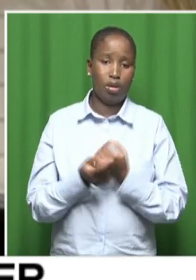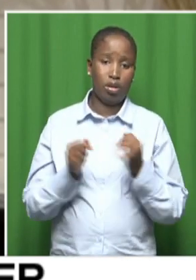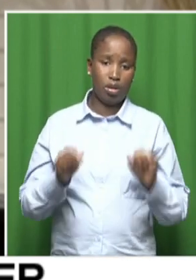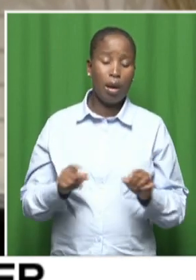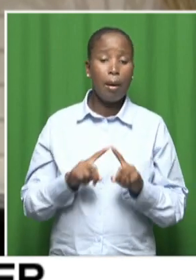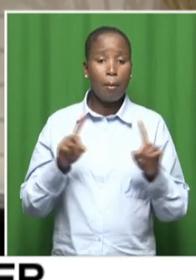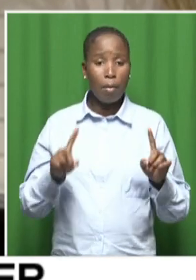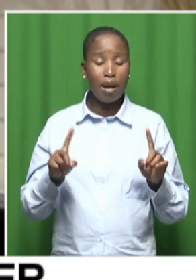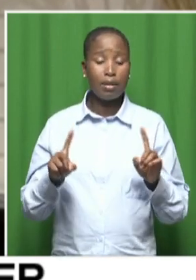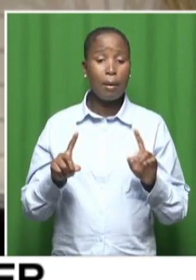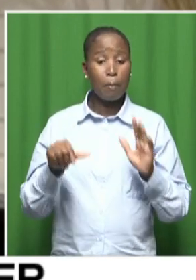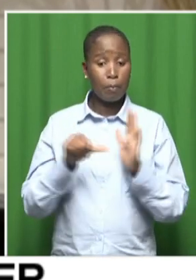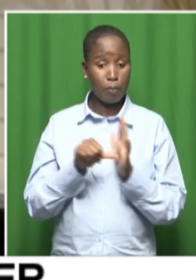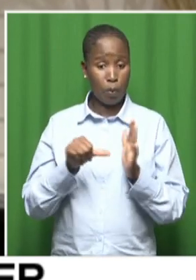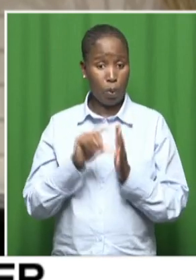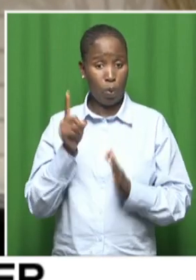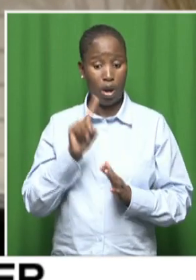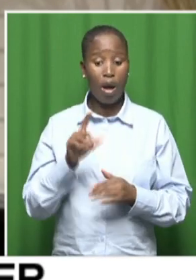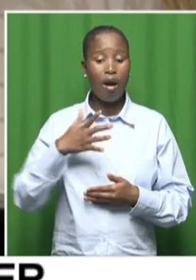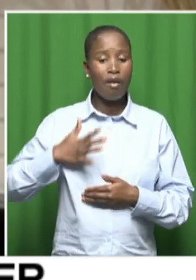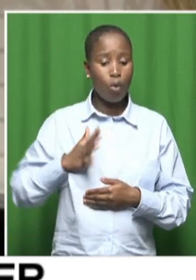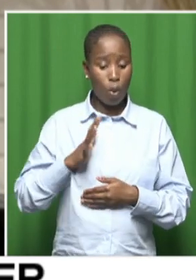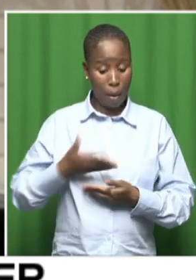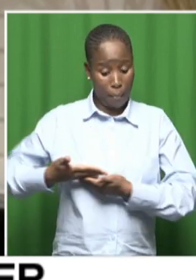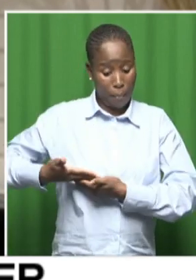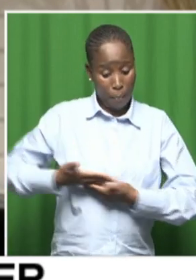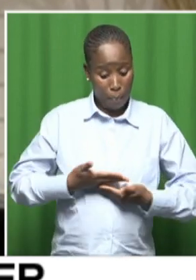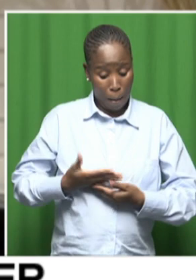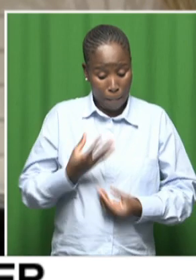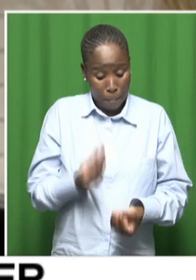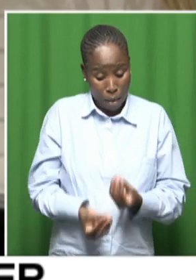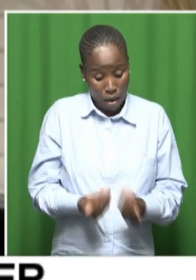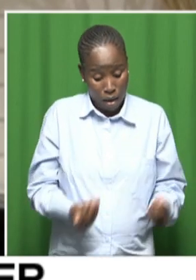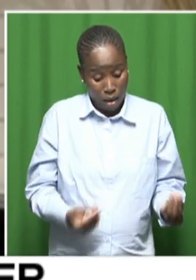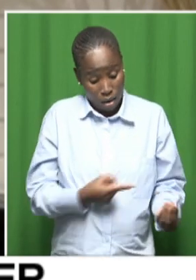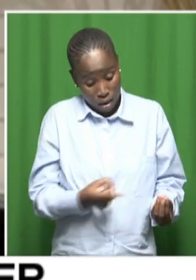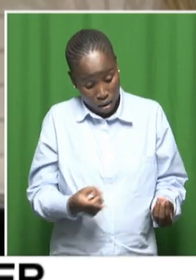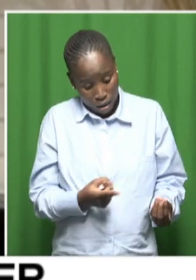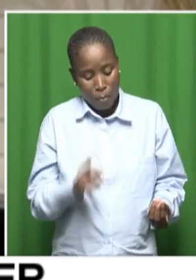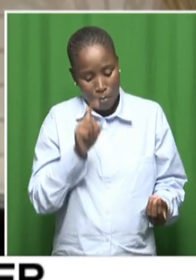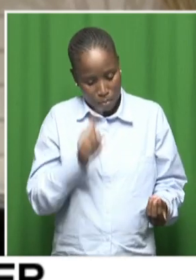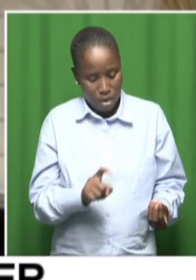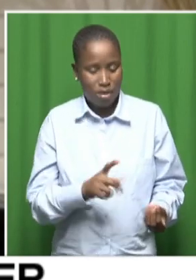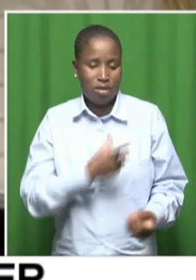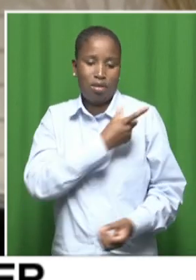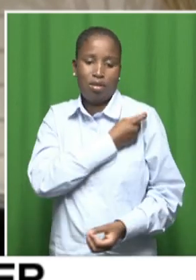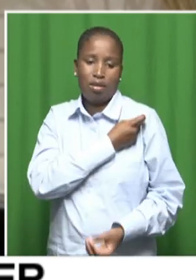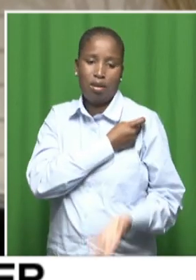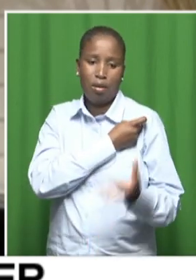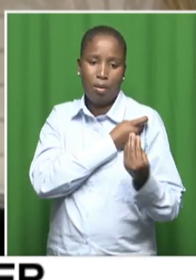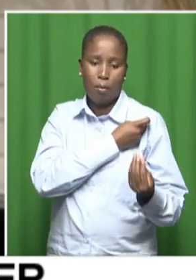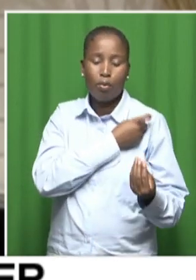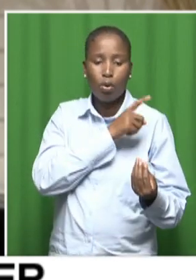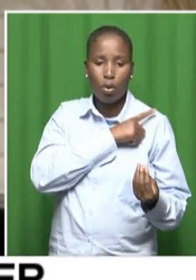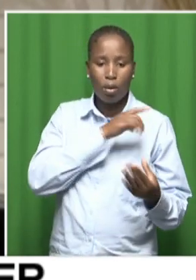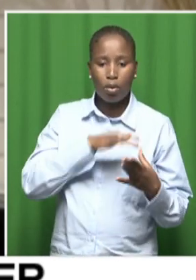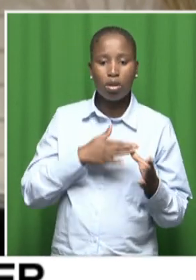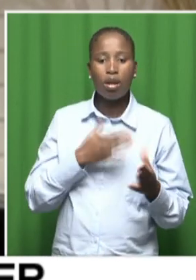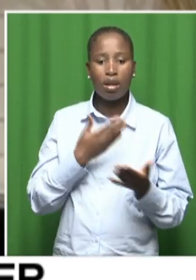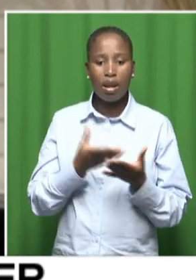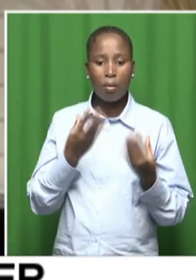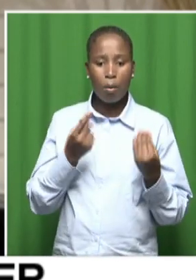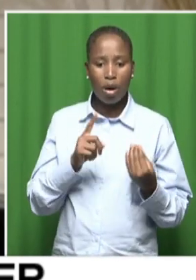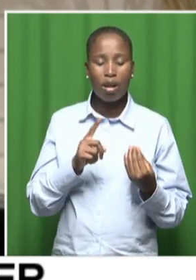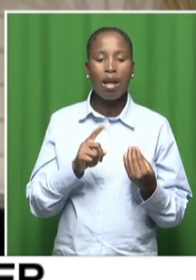the critical thing is to get the youngest children vaccinated quickly, because they are the most vulnerable. And that means getting your first dose at 6 months